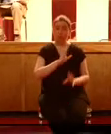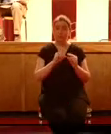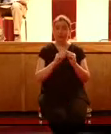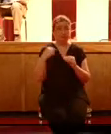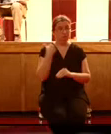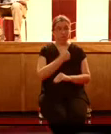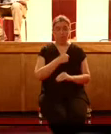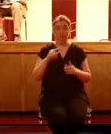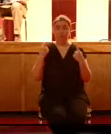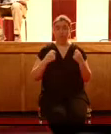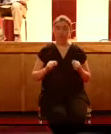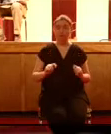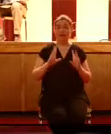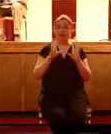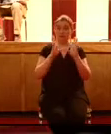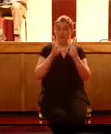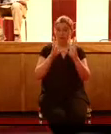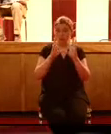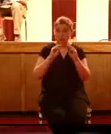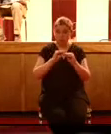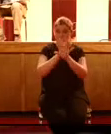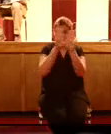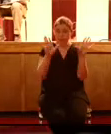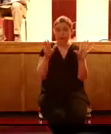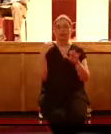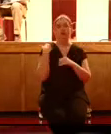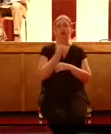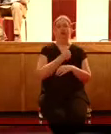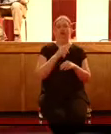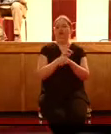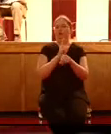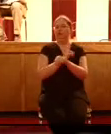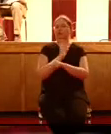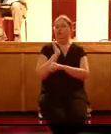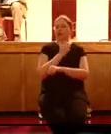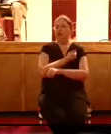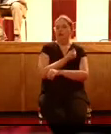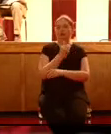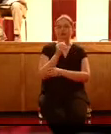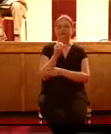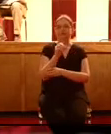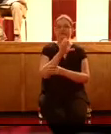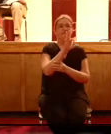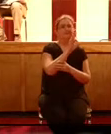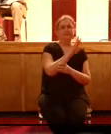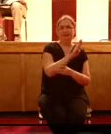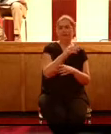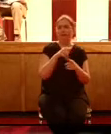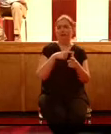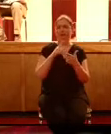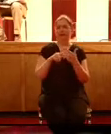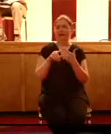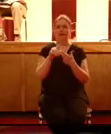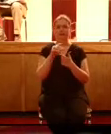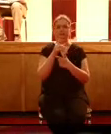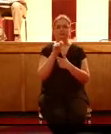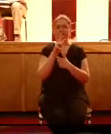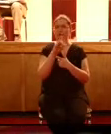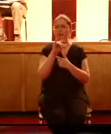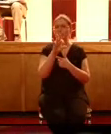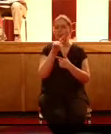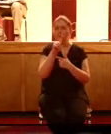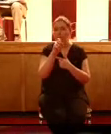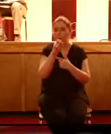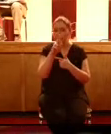and utilize our social media. We try and do the robocalls to let people know what's going on and keep them up